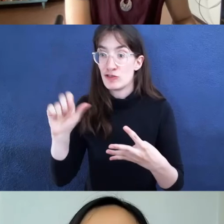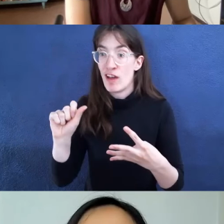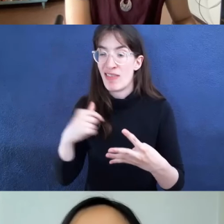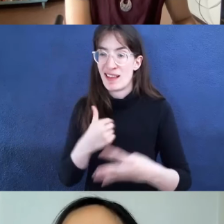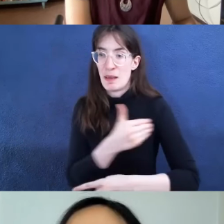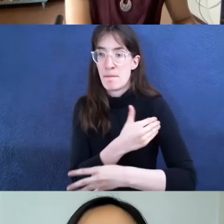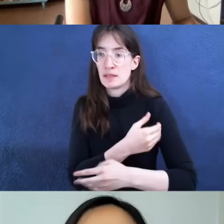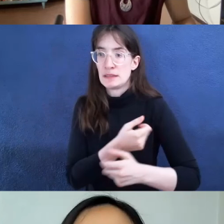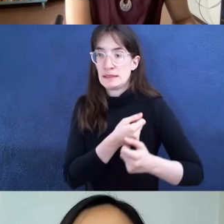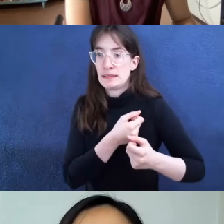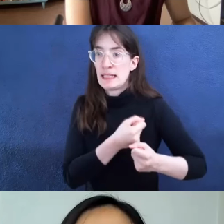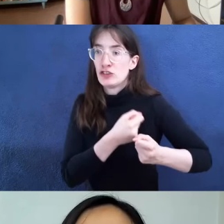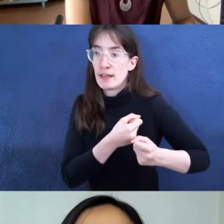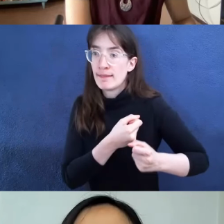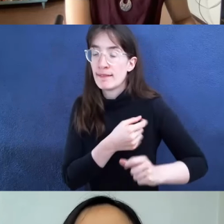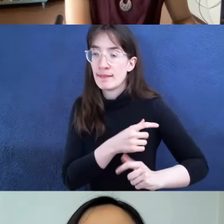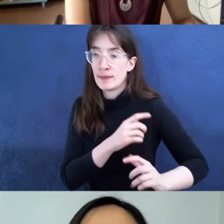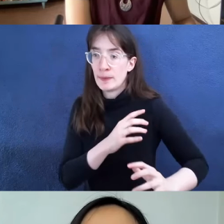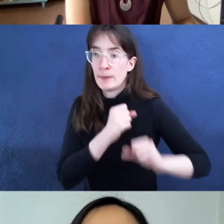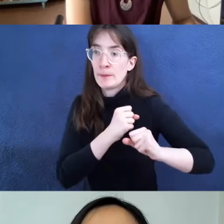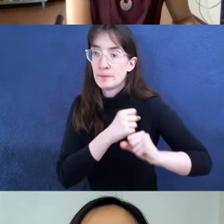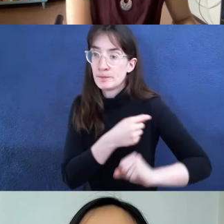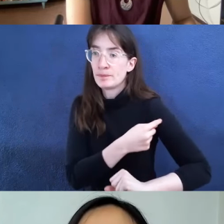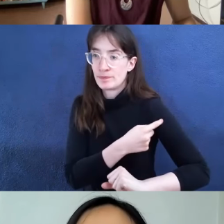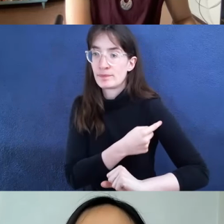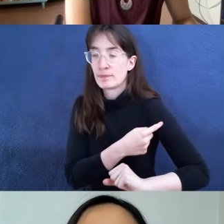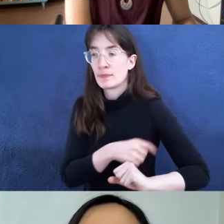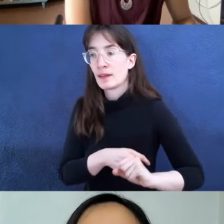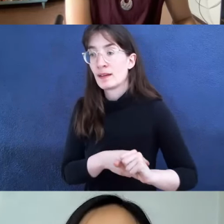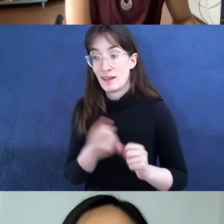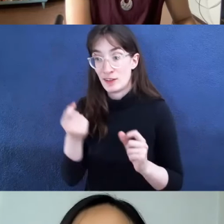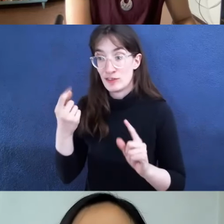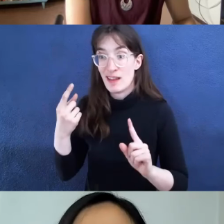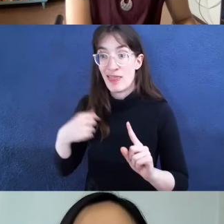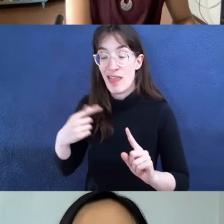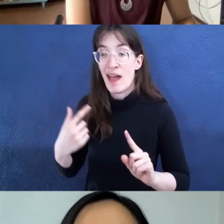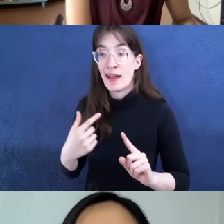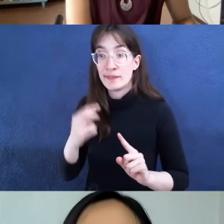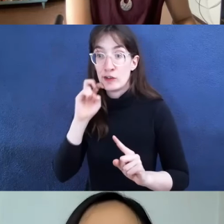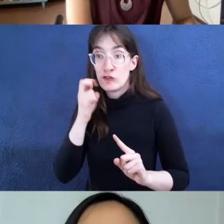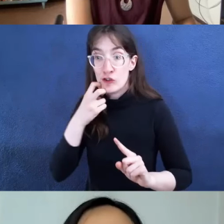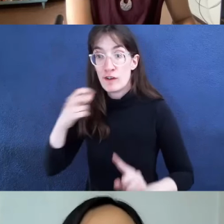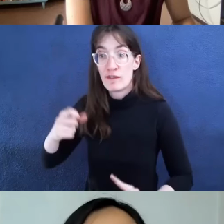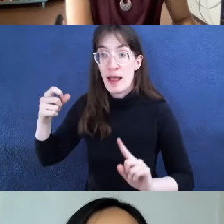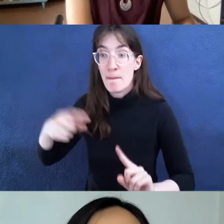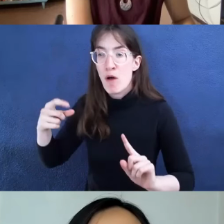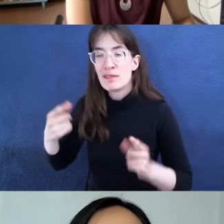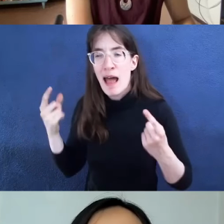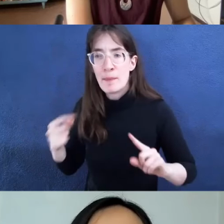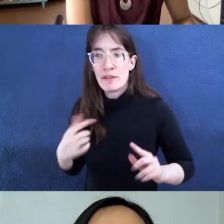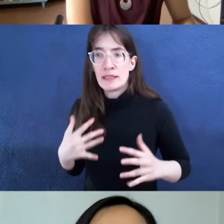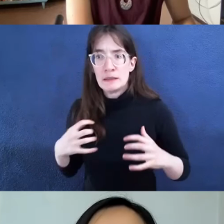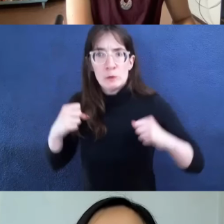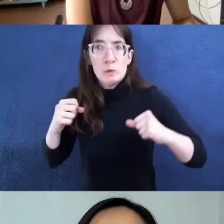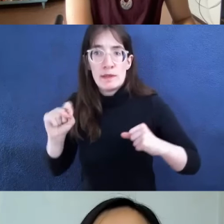tension, relay signals. It's like those excess nerve impulses when we're feeling uptight.